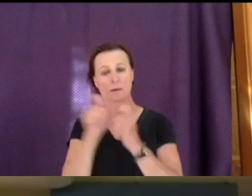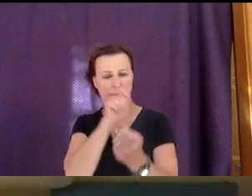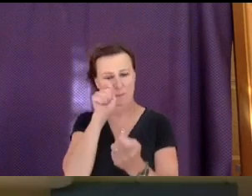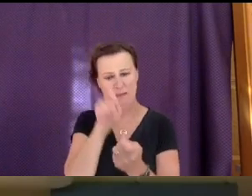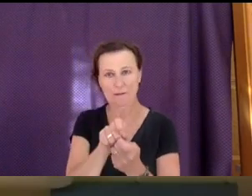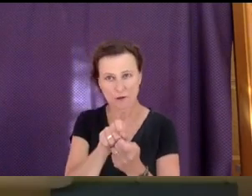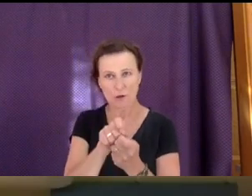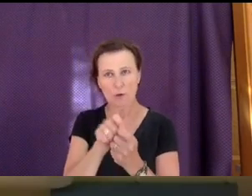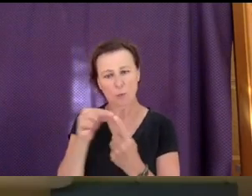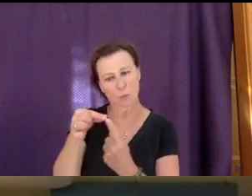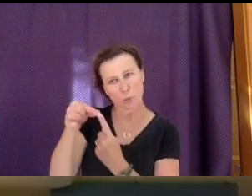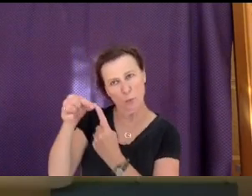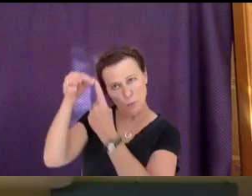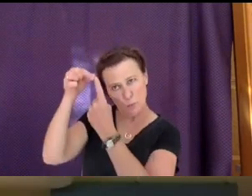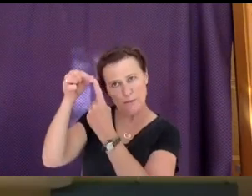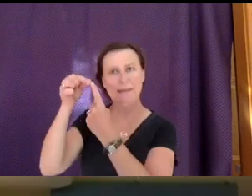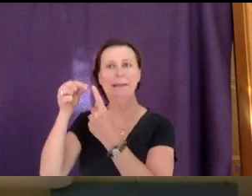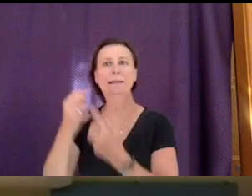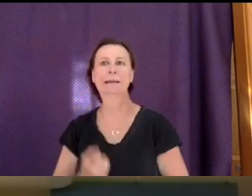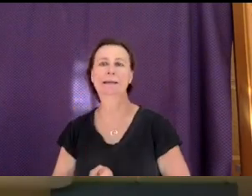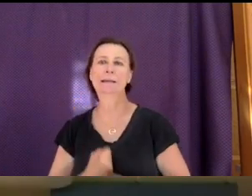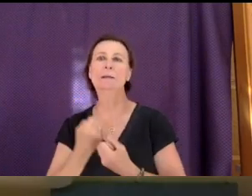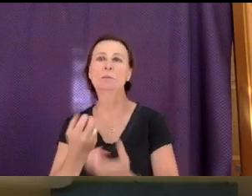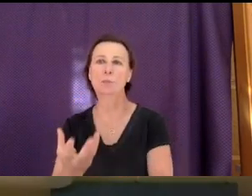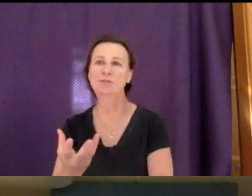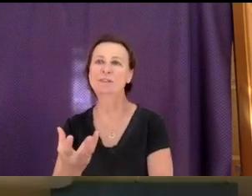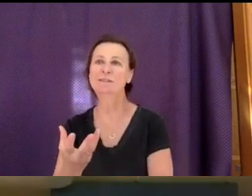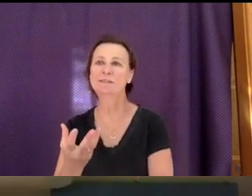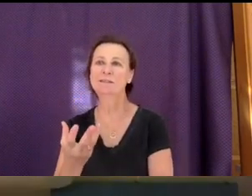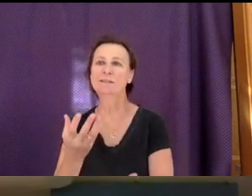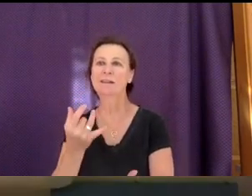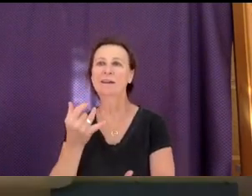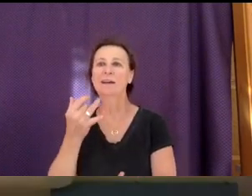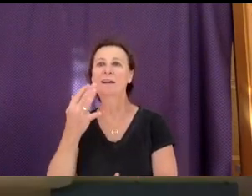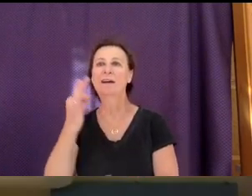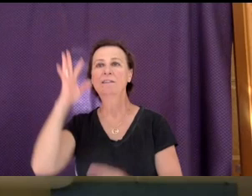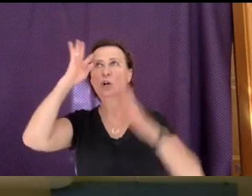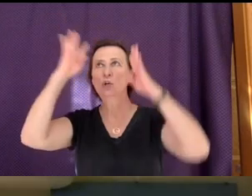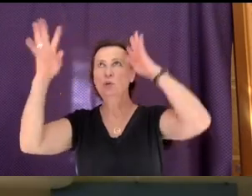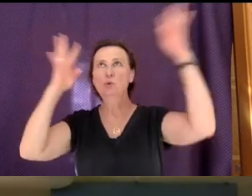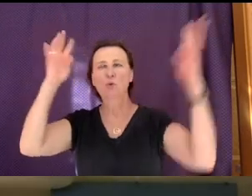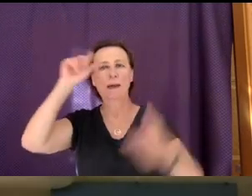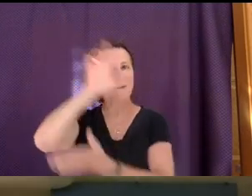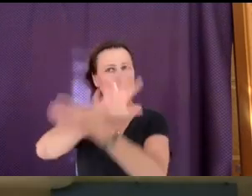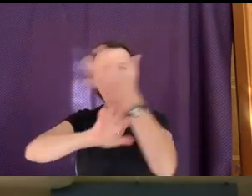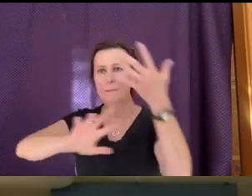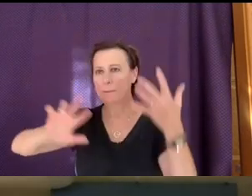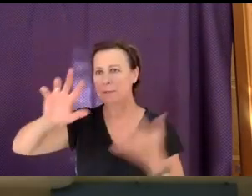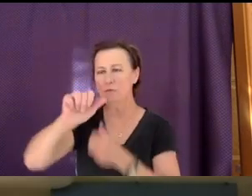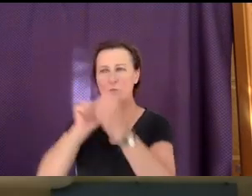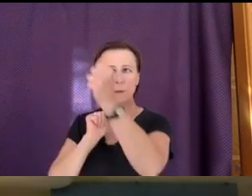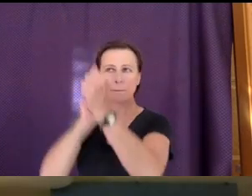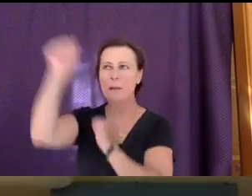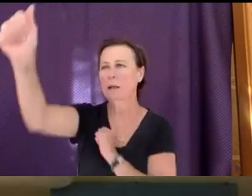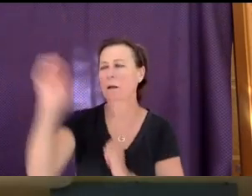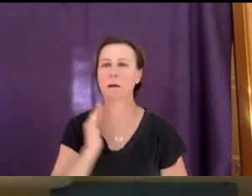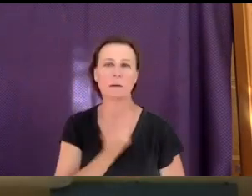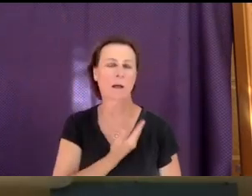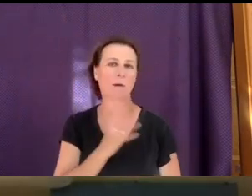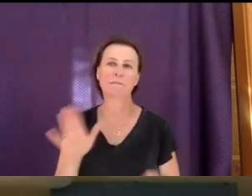indeed unique expressions of a creative mystery far, far beyond our apprehension.